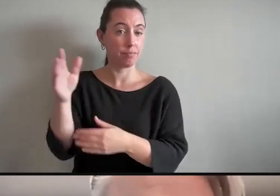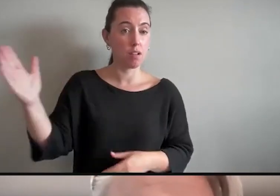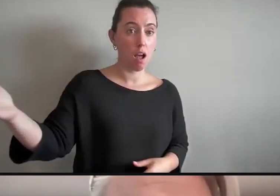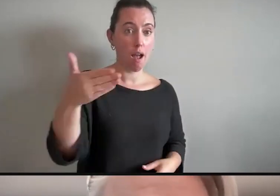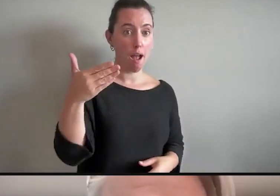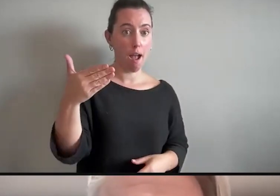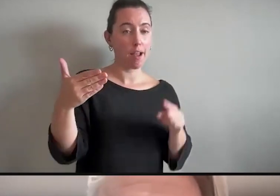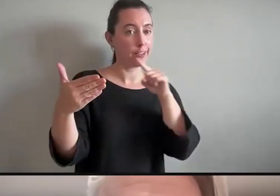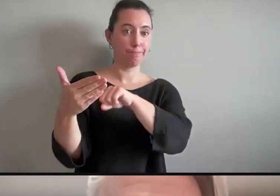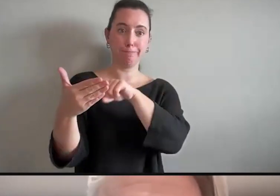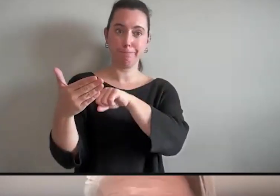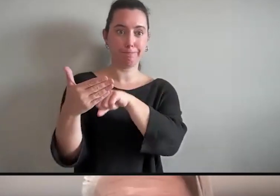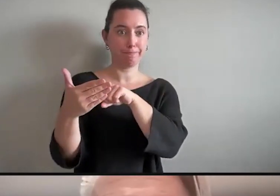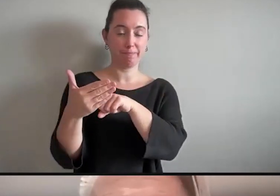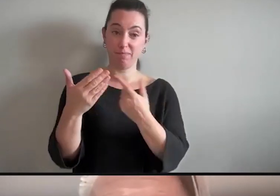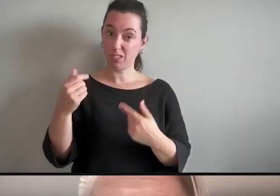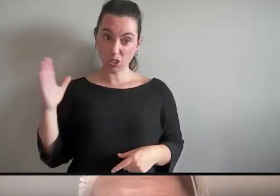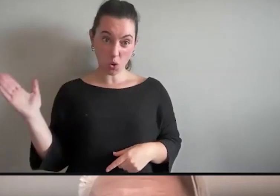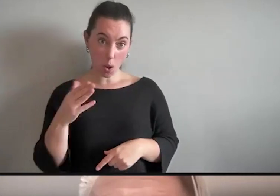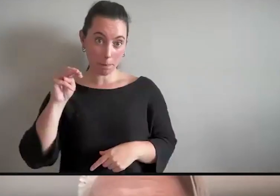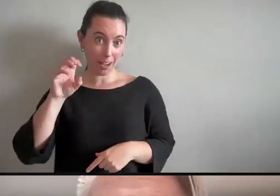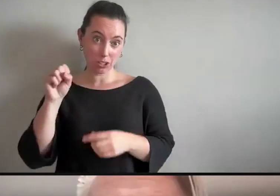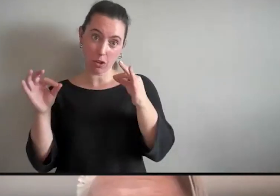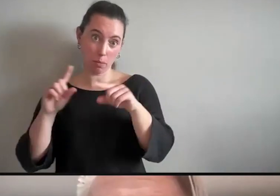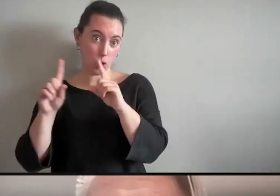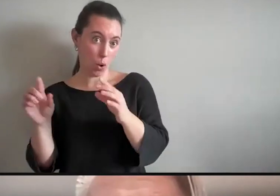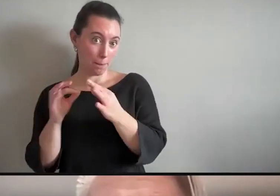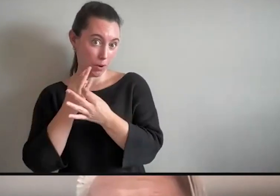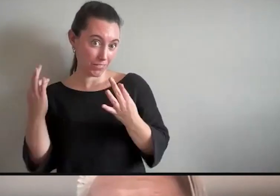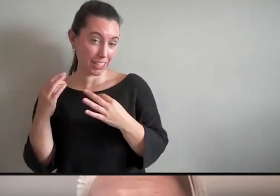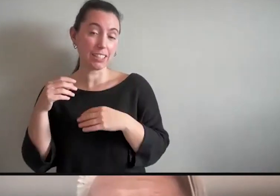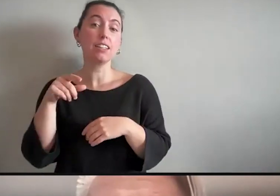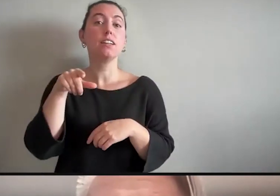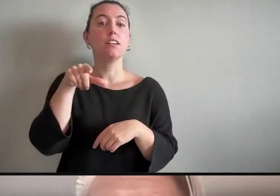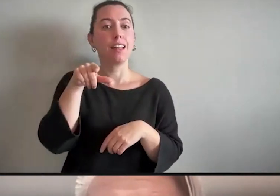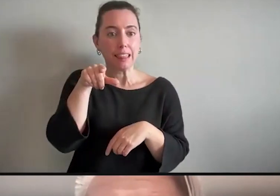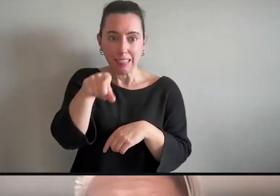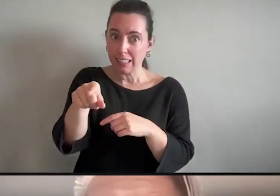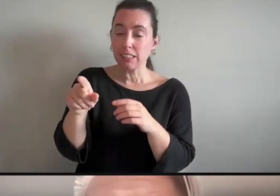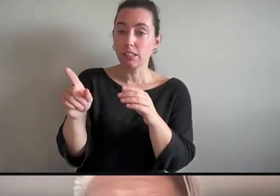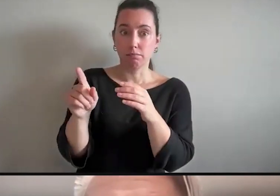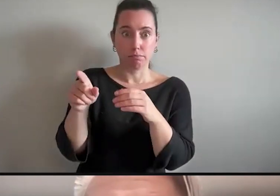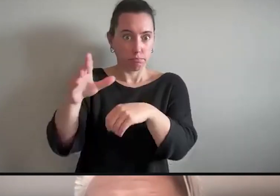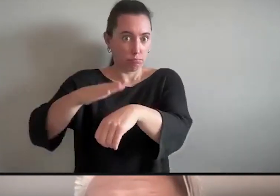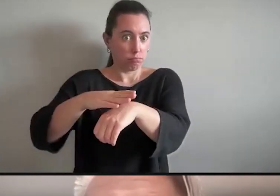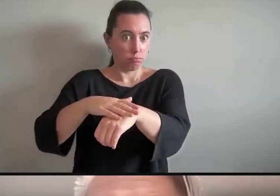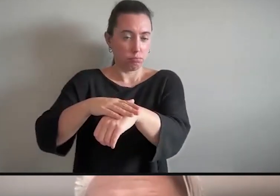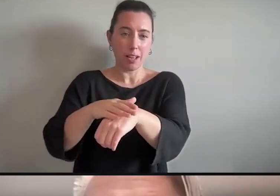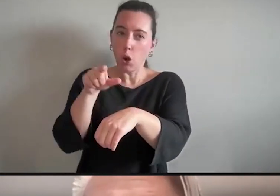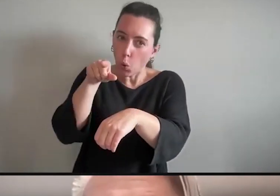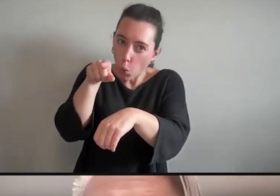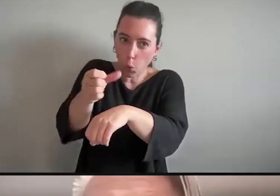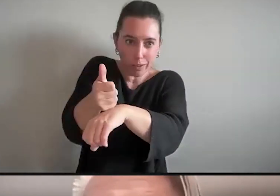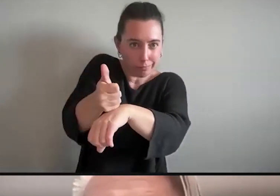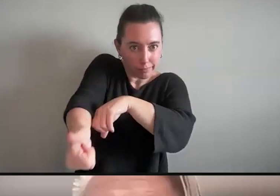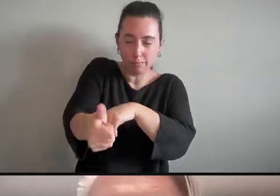documents are accessible in Microsoft. Yeah, but at least when it is flagged as inaccessible, it's your responsibility, not somebody else's, not